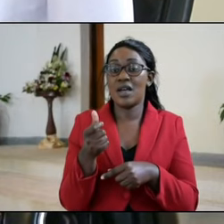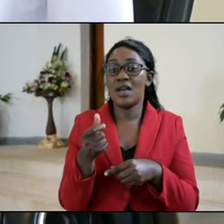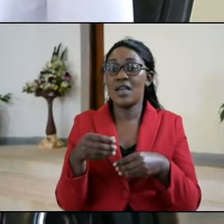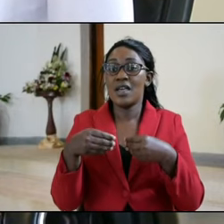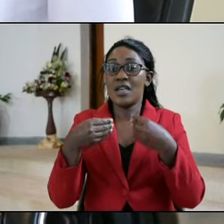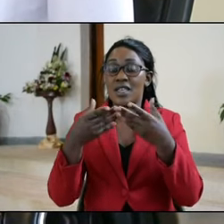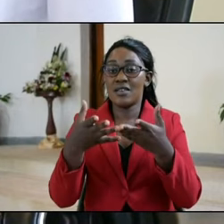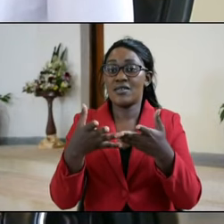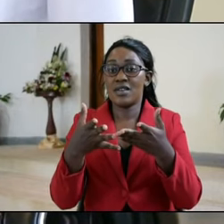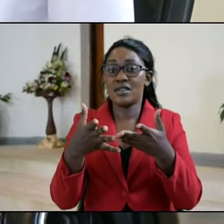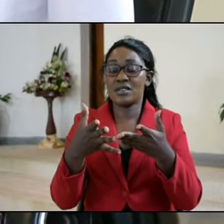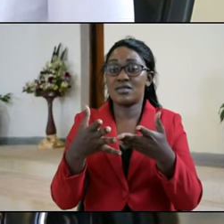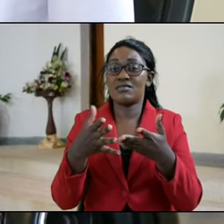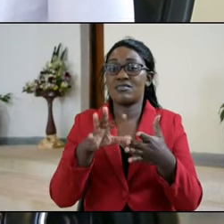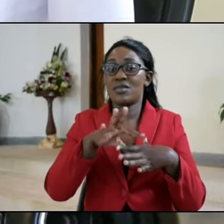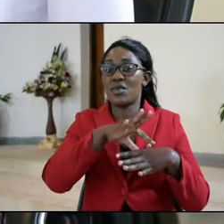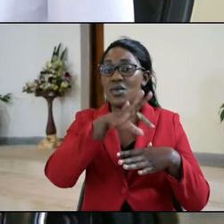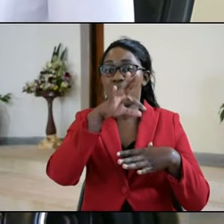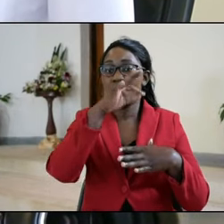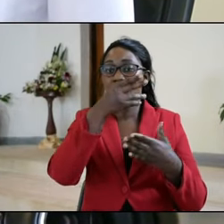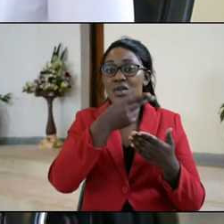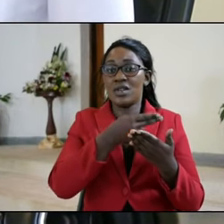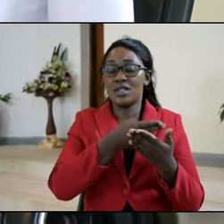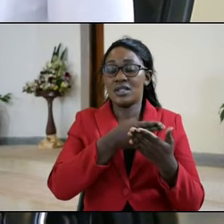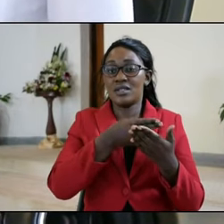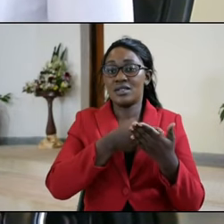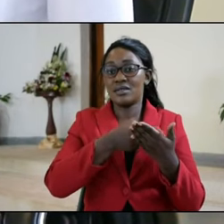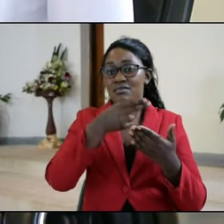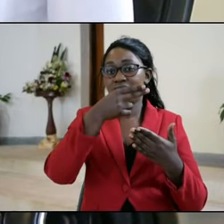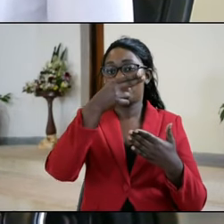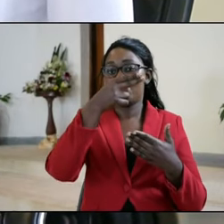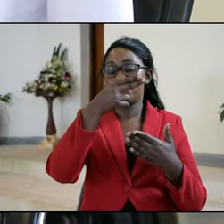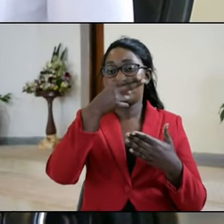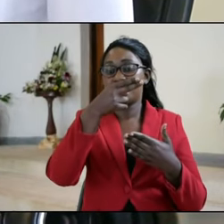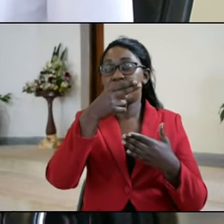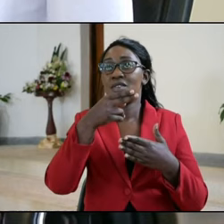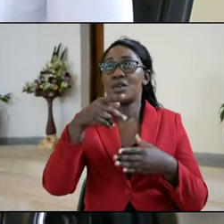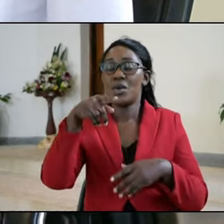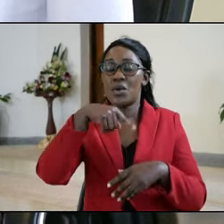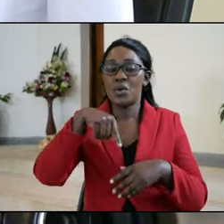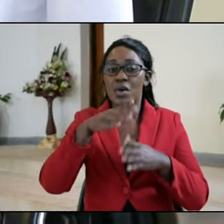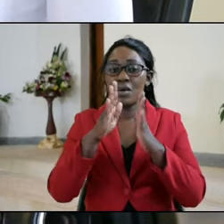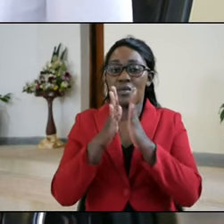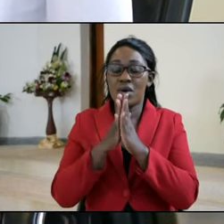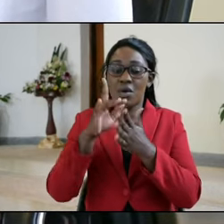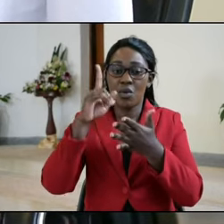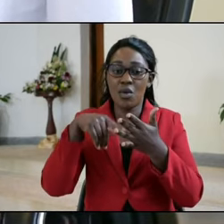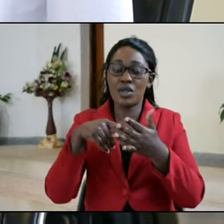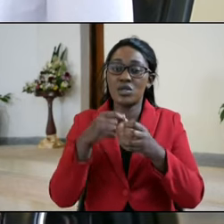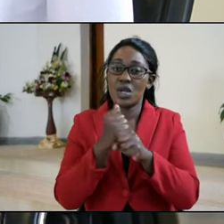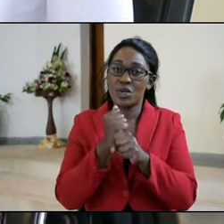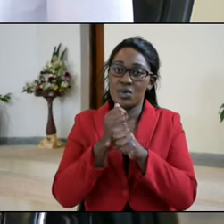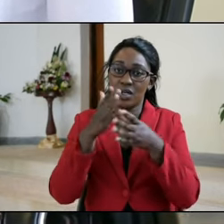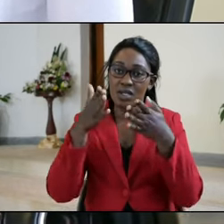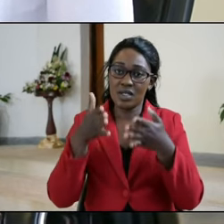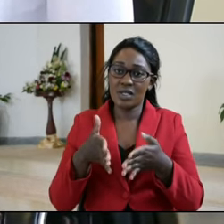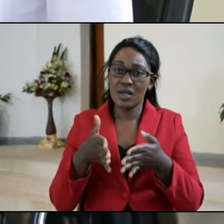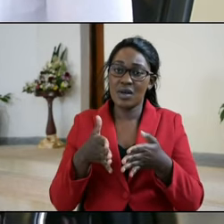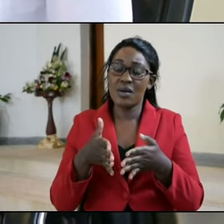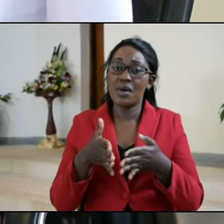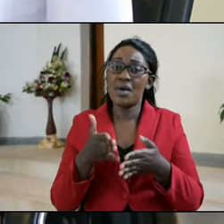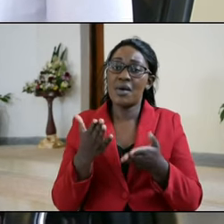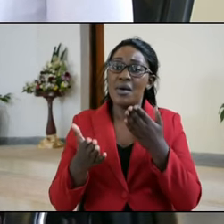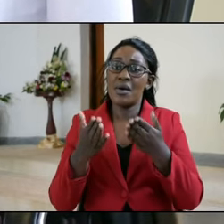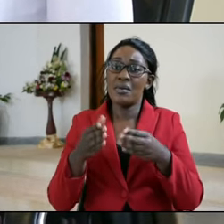Spirit, O Lord, and give us understanding. Father, we pray that everything we learn here may it find a place to grow in our